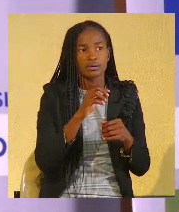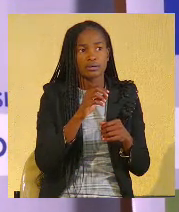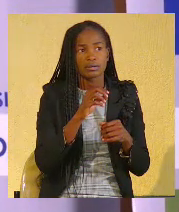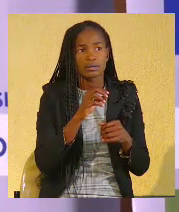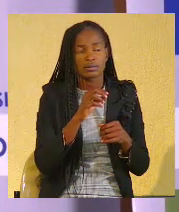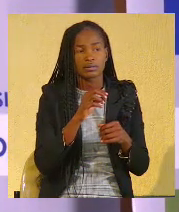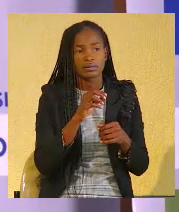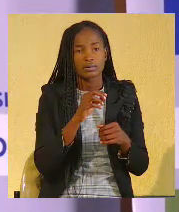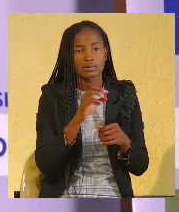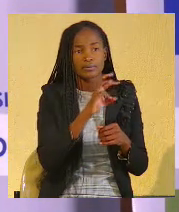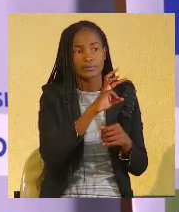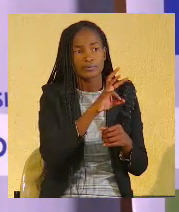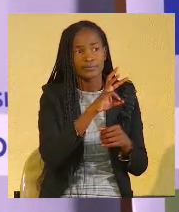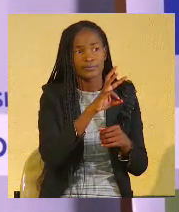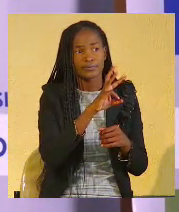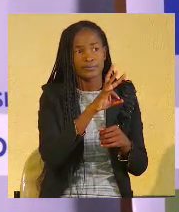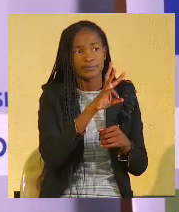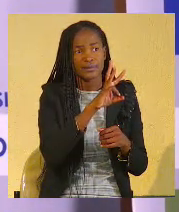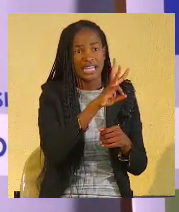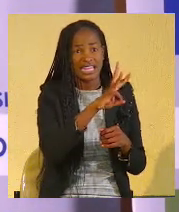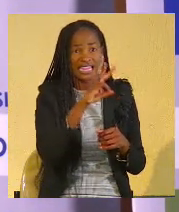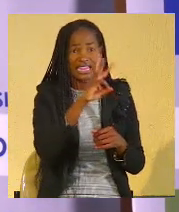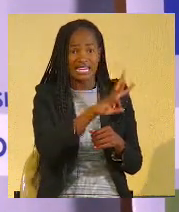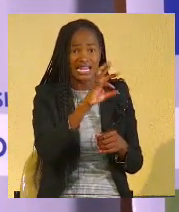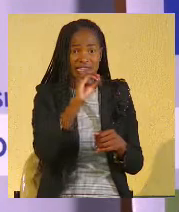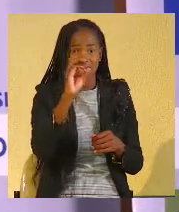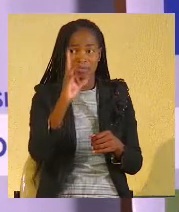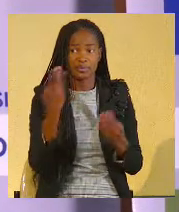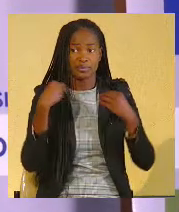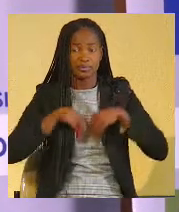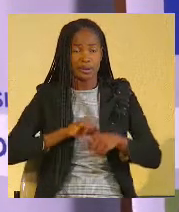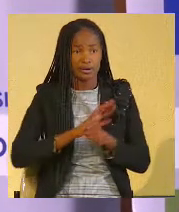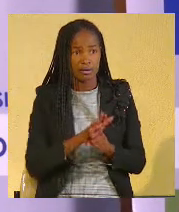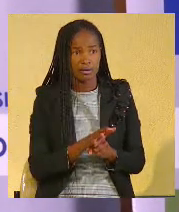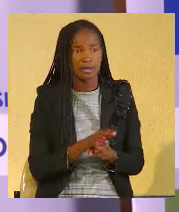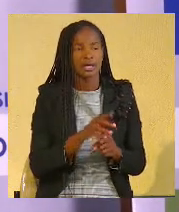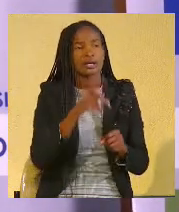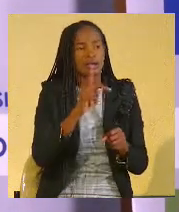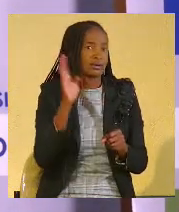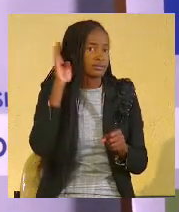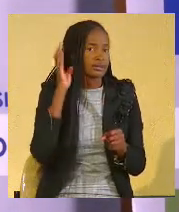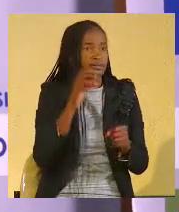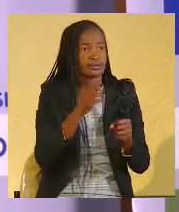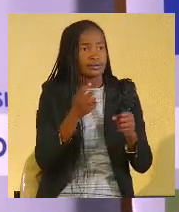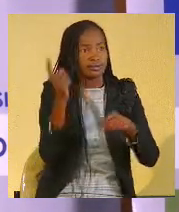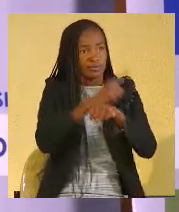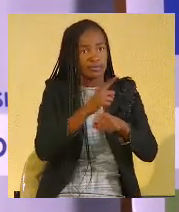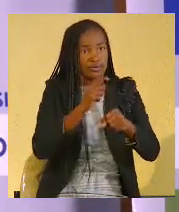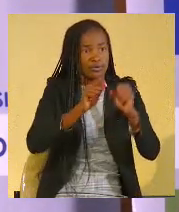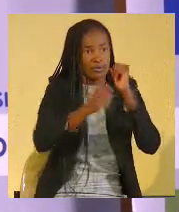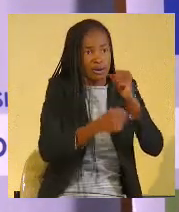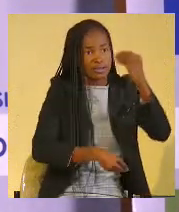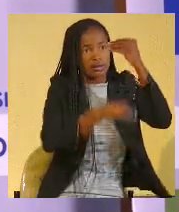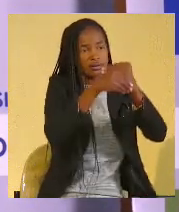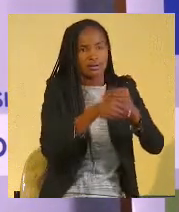been found to be corona positive. What are your views on this